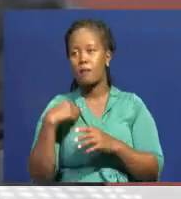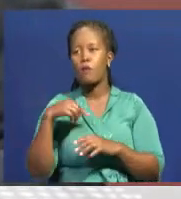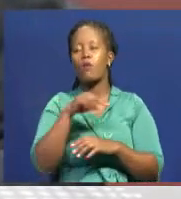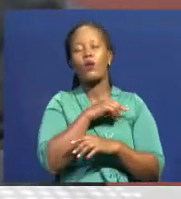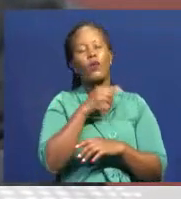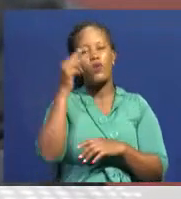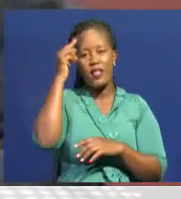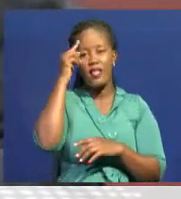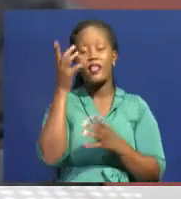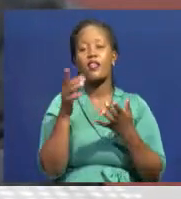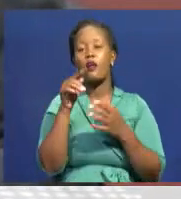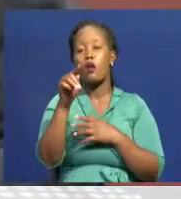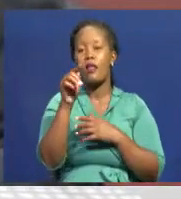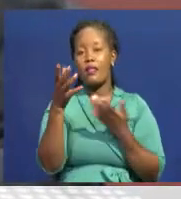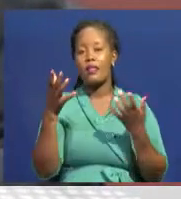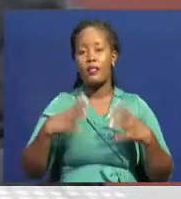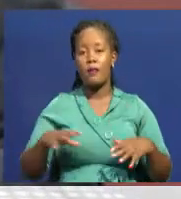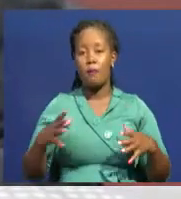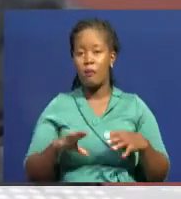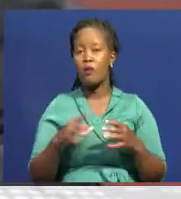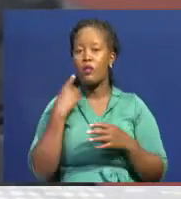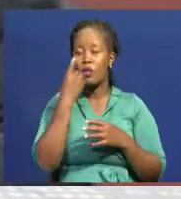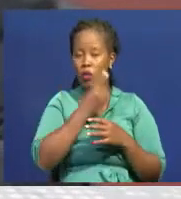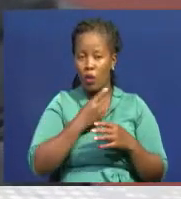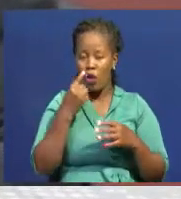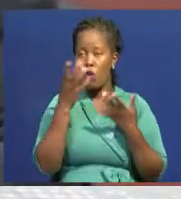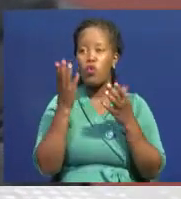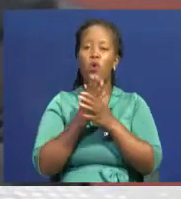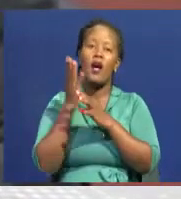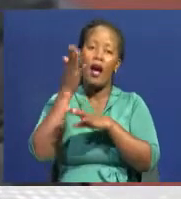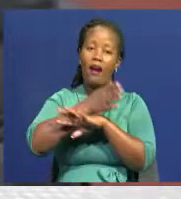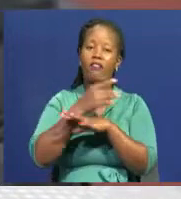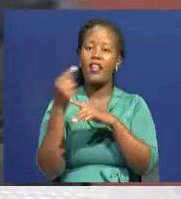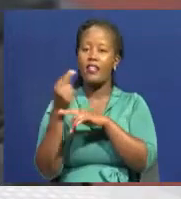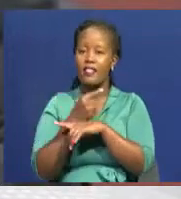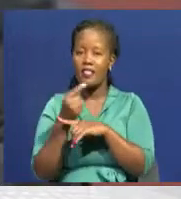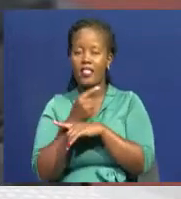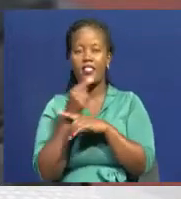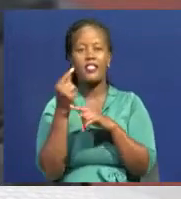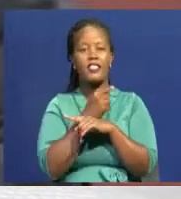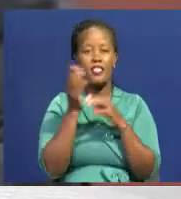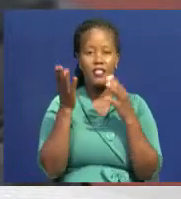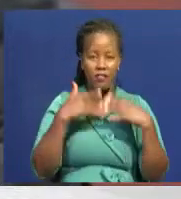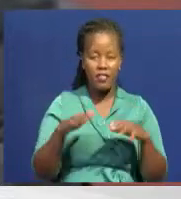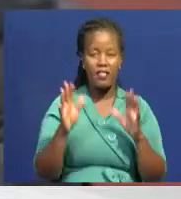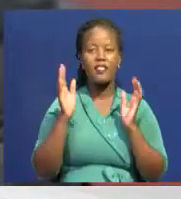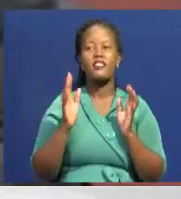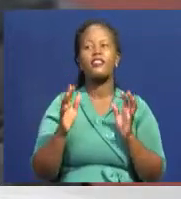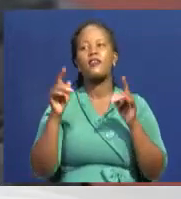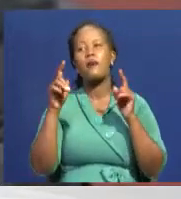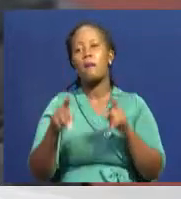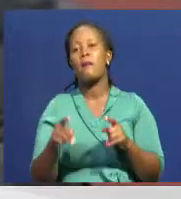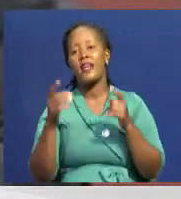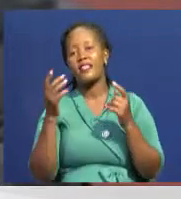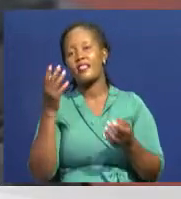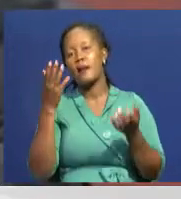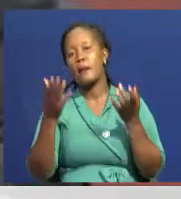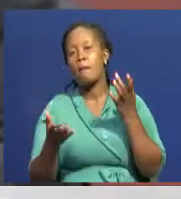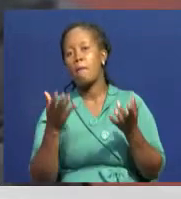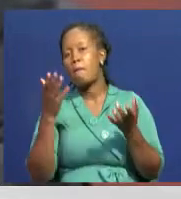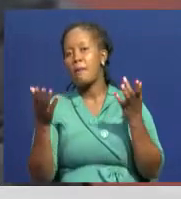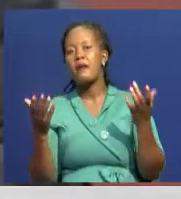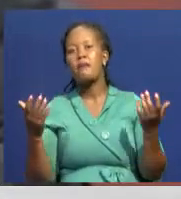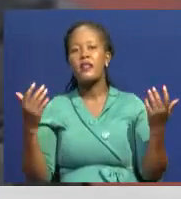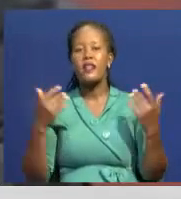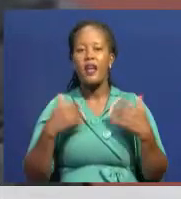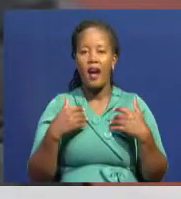are the people that we are now saying after our training, then they are valid to go for maybe do